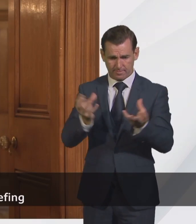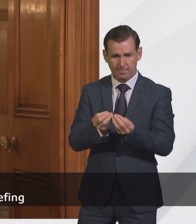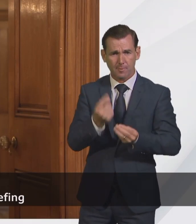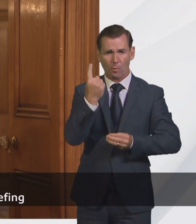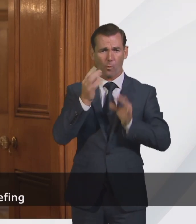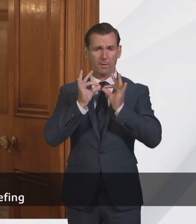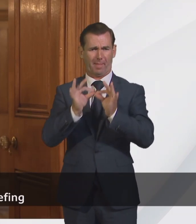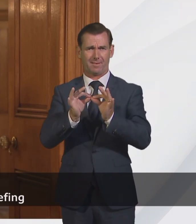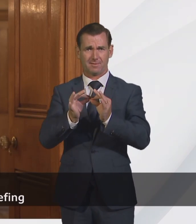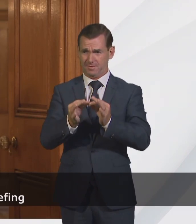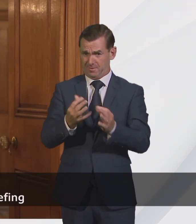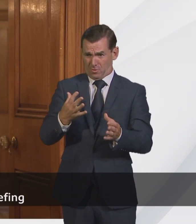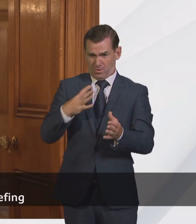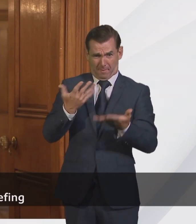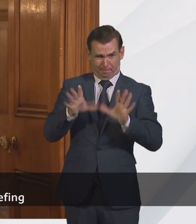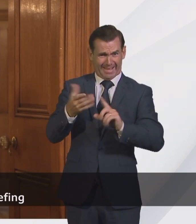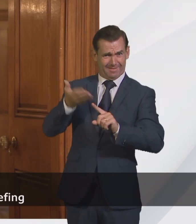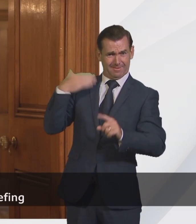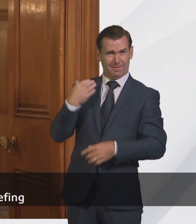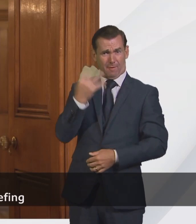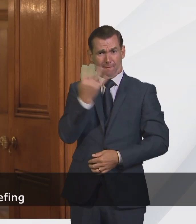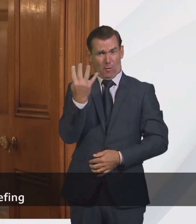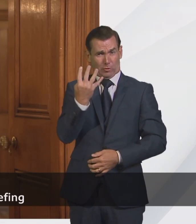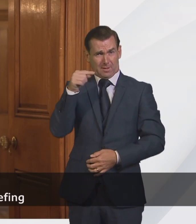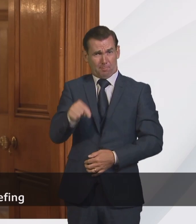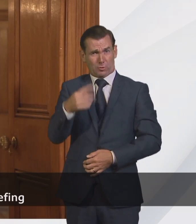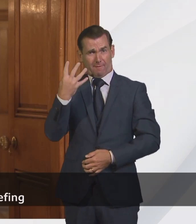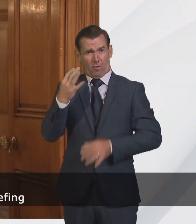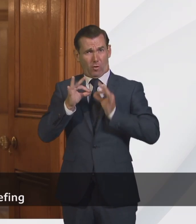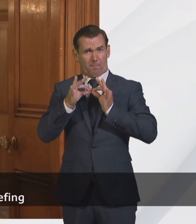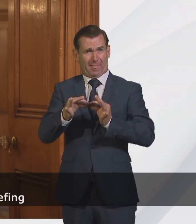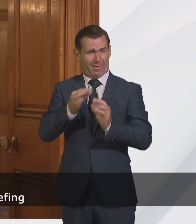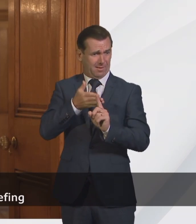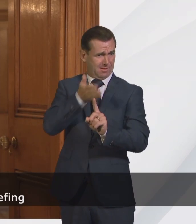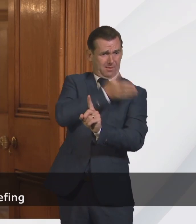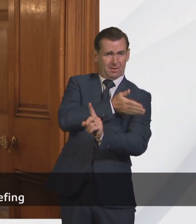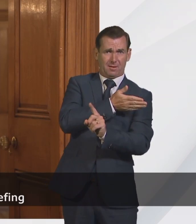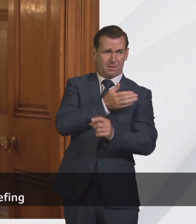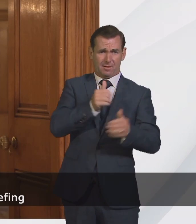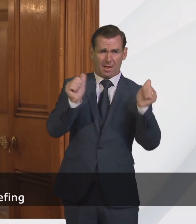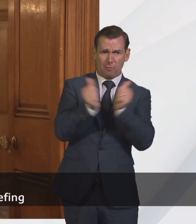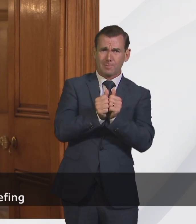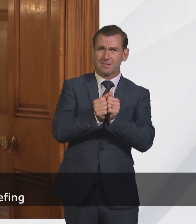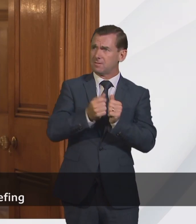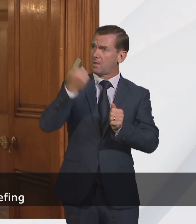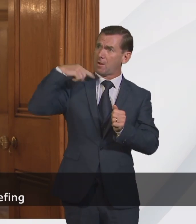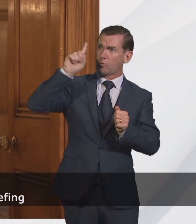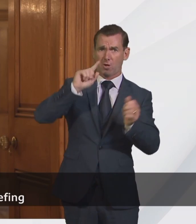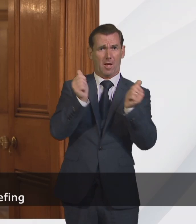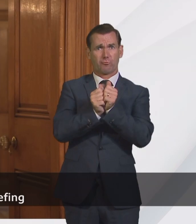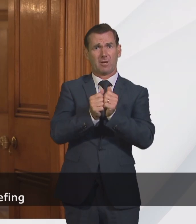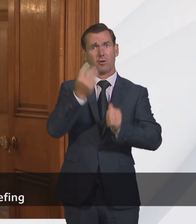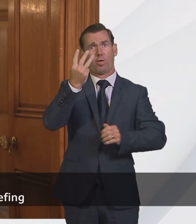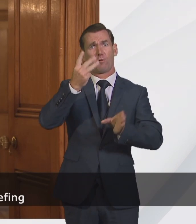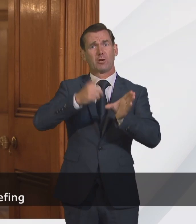already on top of £14.4 billion deal over 3 years announced last year going to